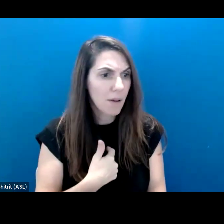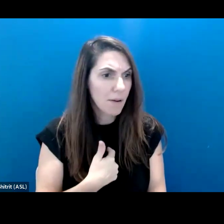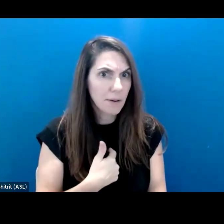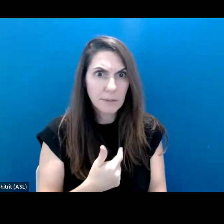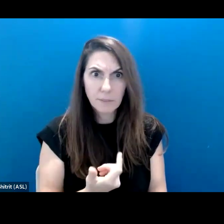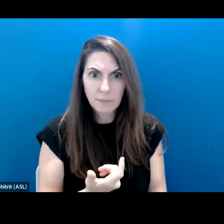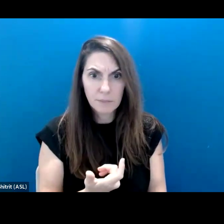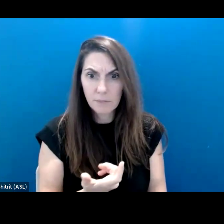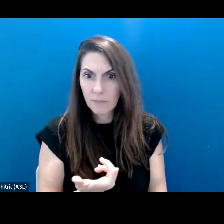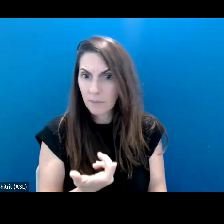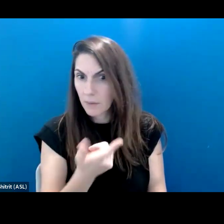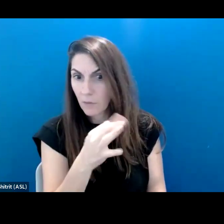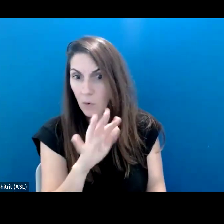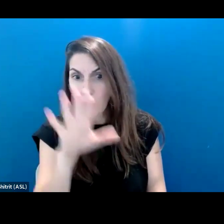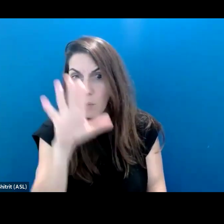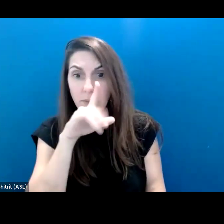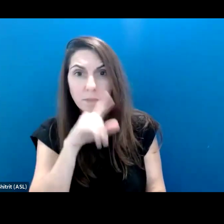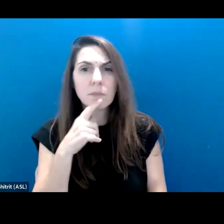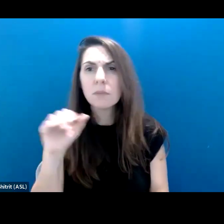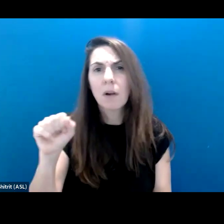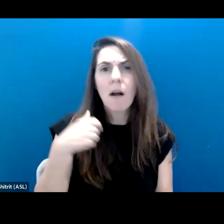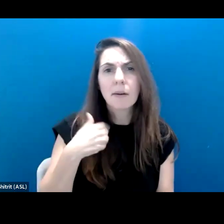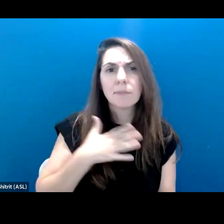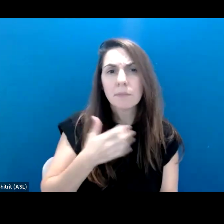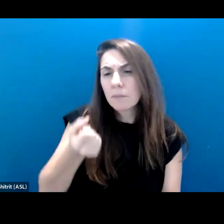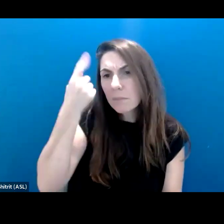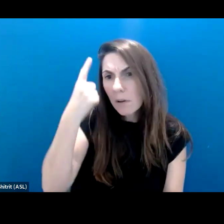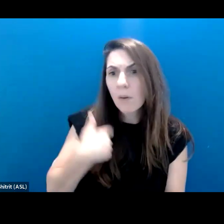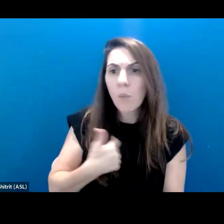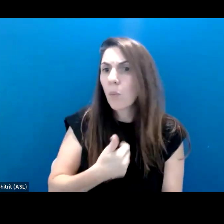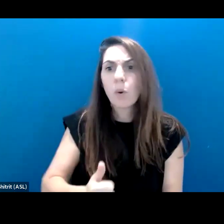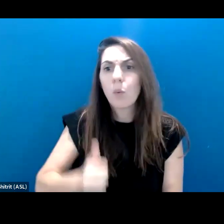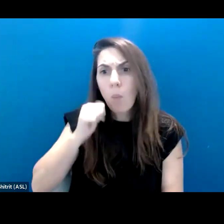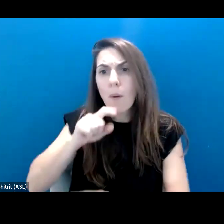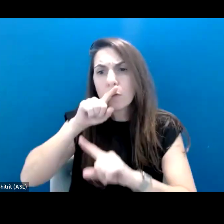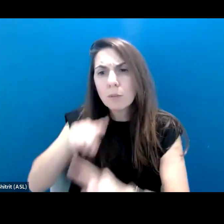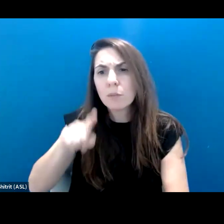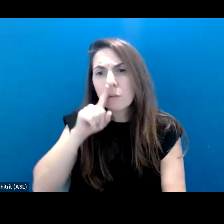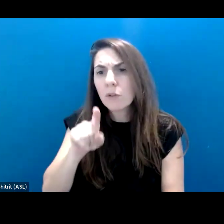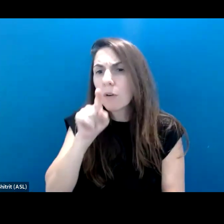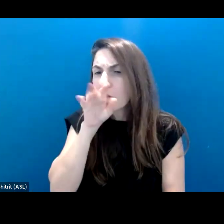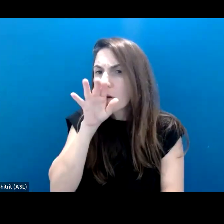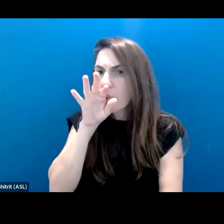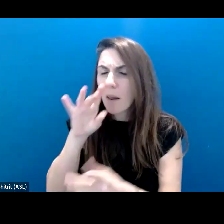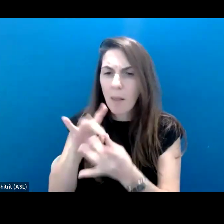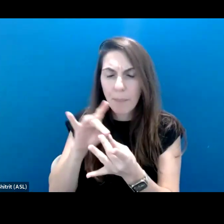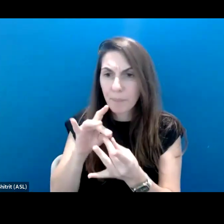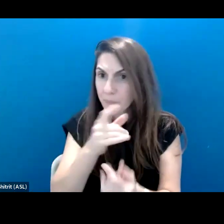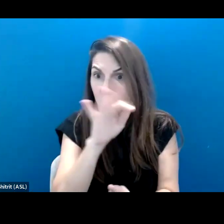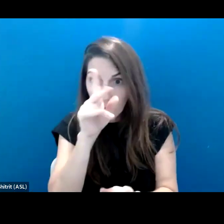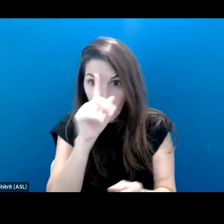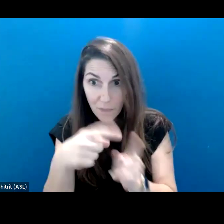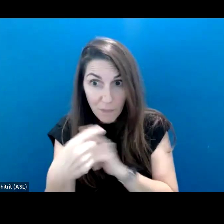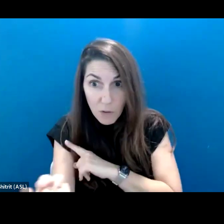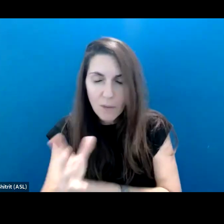speak. That was my understanding that we would not respond to verbal comments. Okay, so I'm going to do this by unanimous consent. If someone disagrees, it's